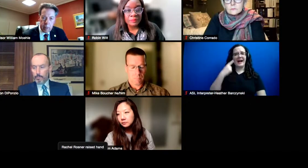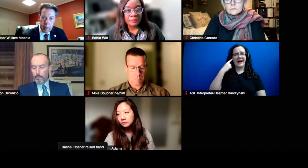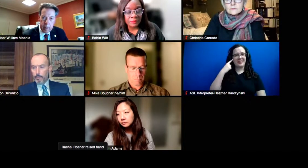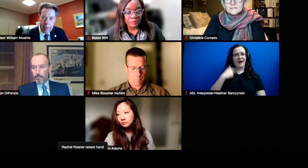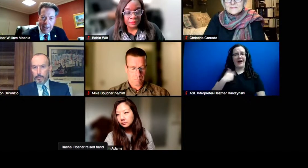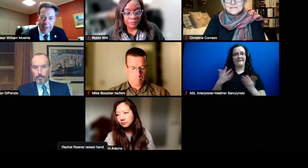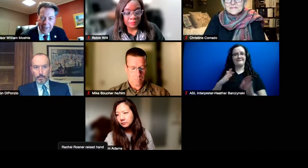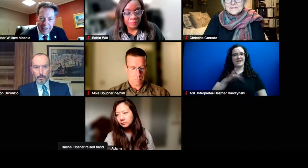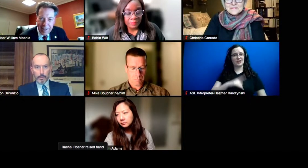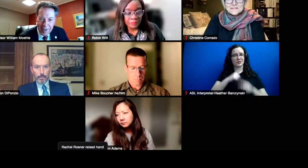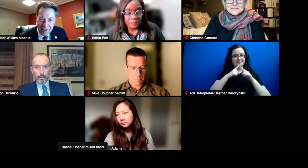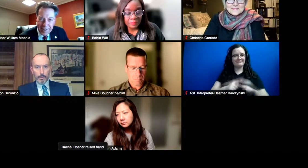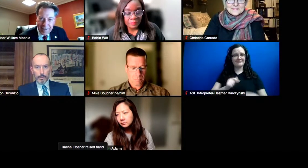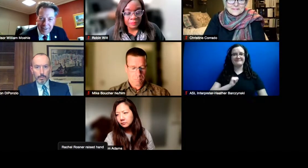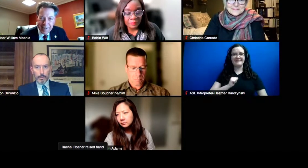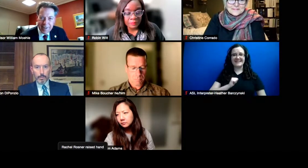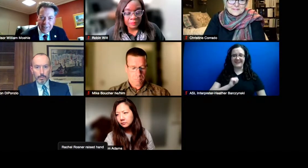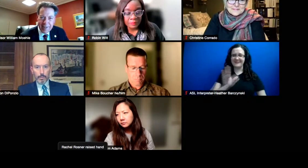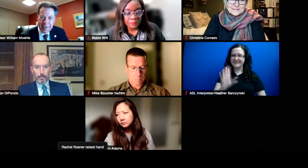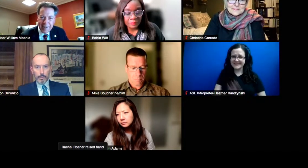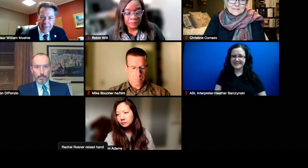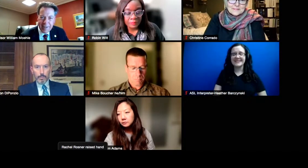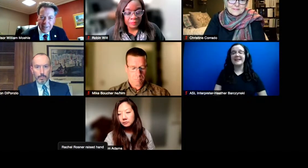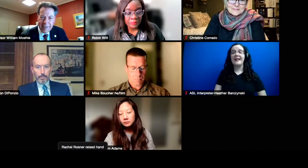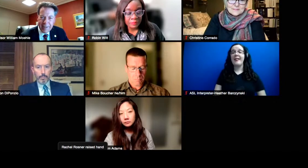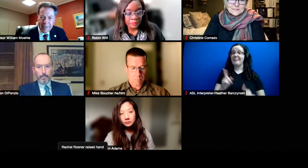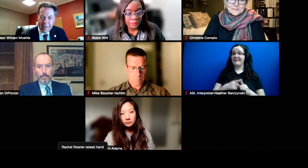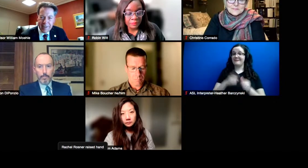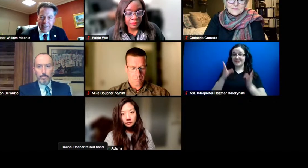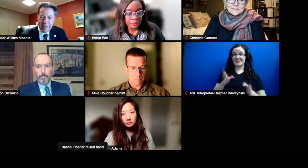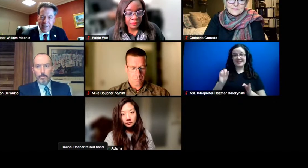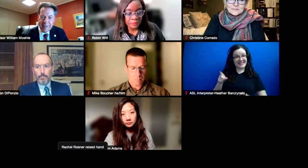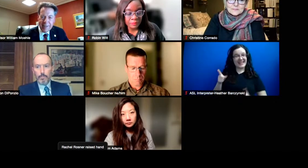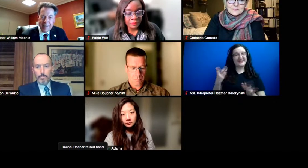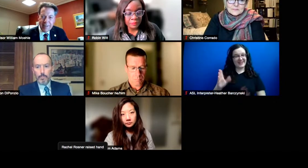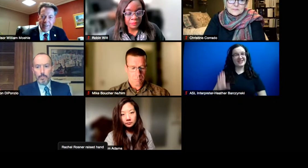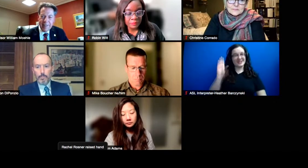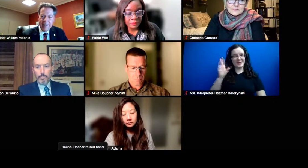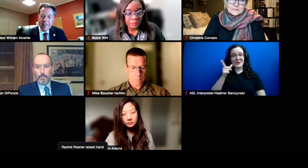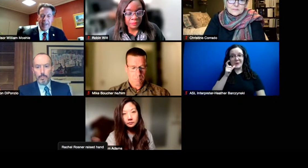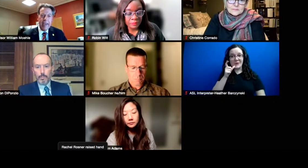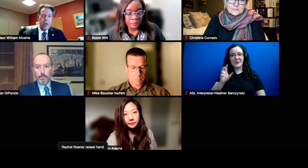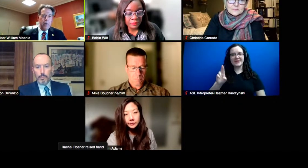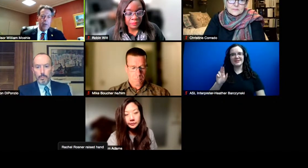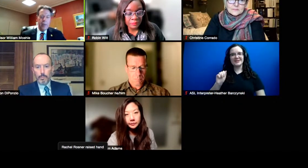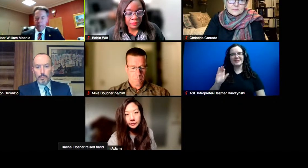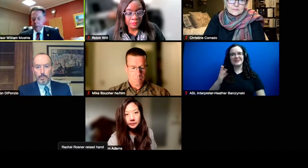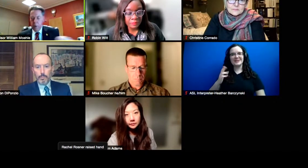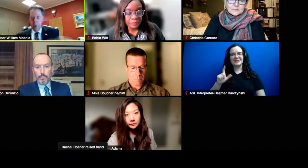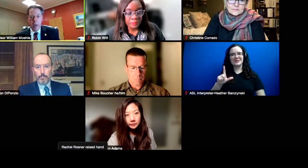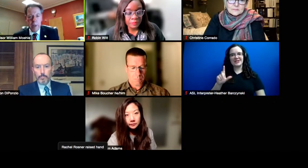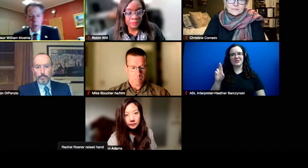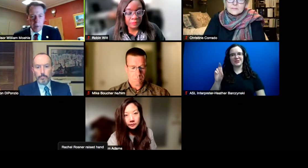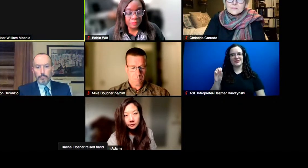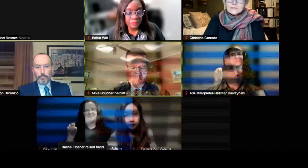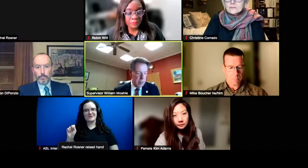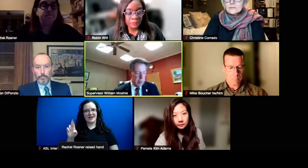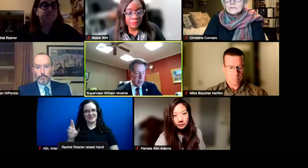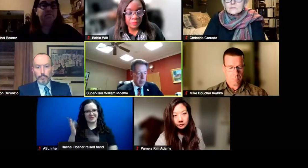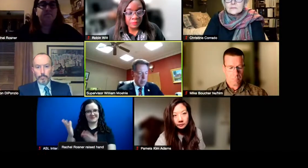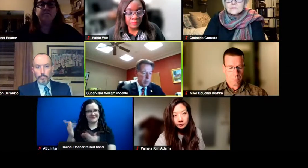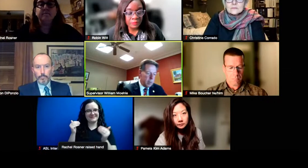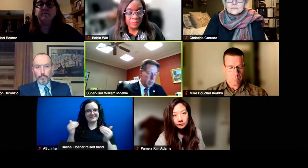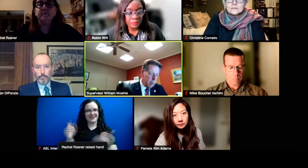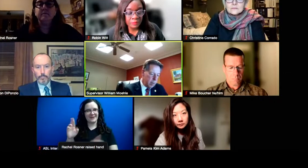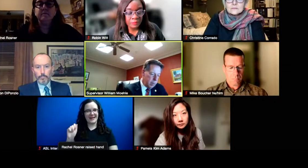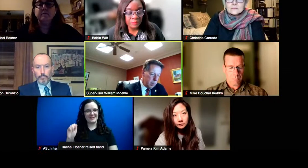myself. The first speaker, and she has her hand up, is Rachel Rasner. Thank you. Go ahead, Rachel.